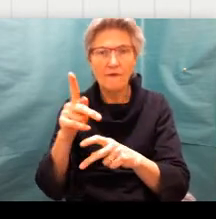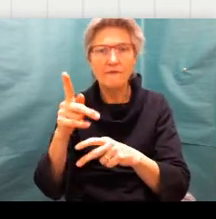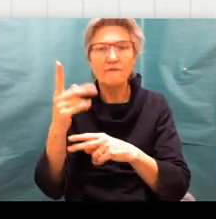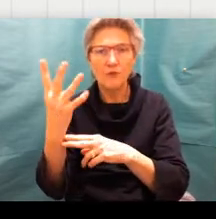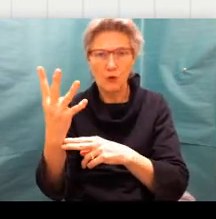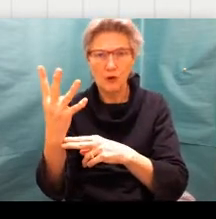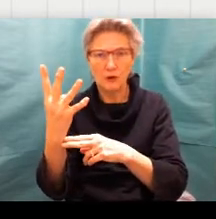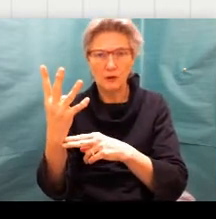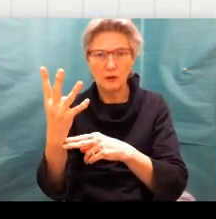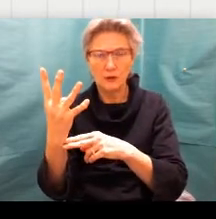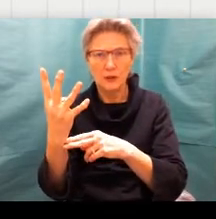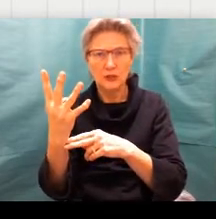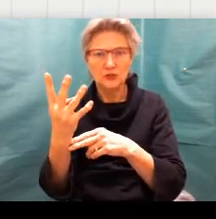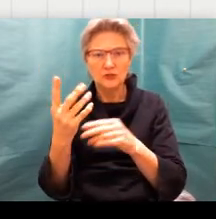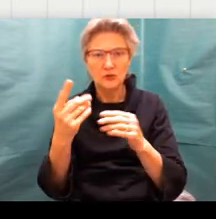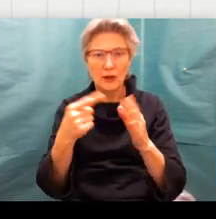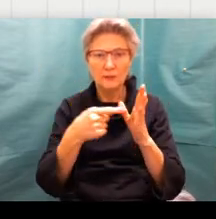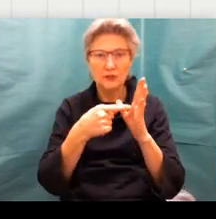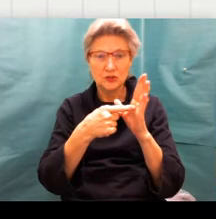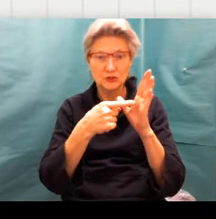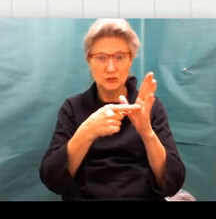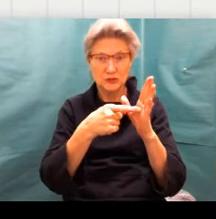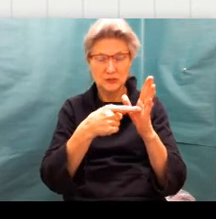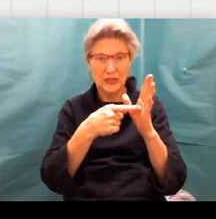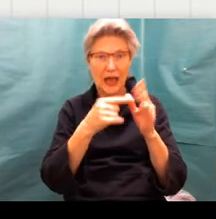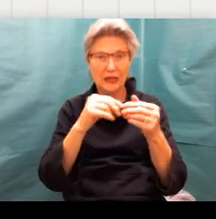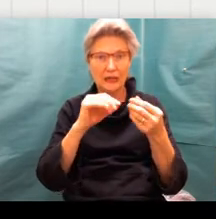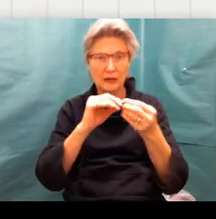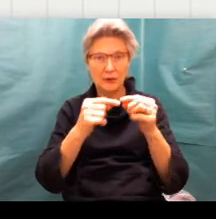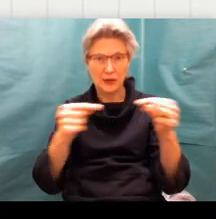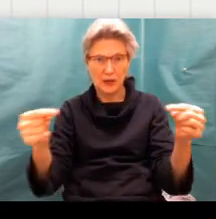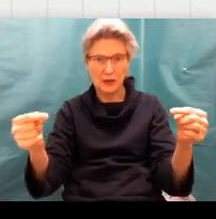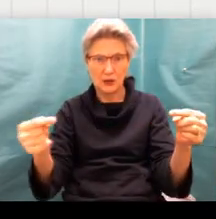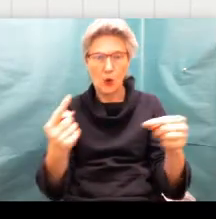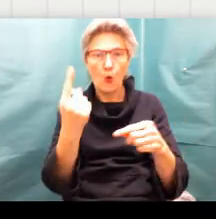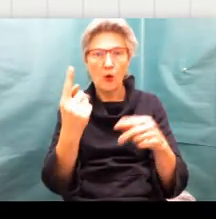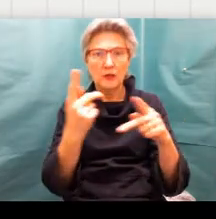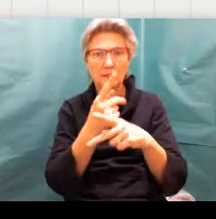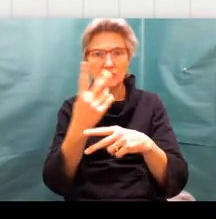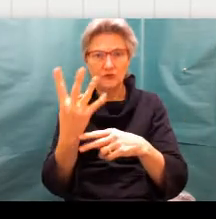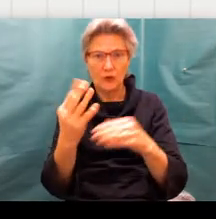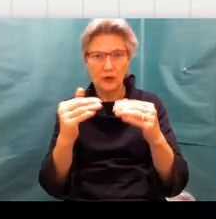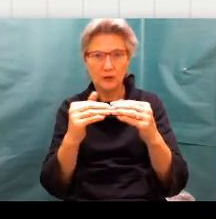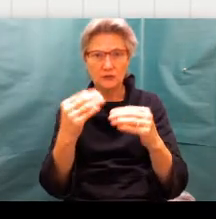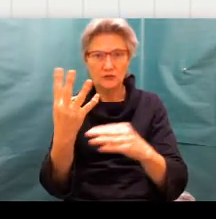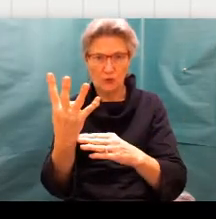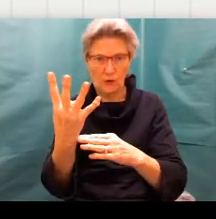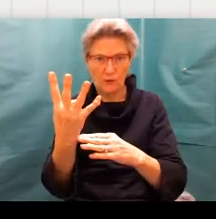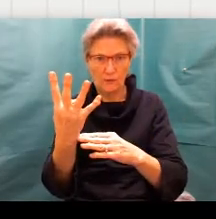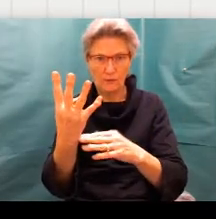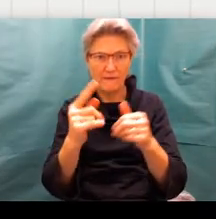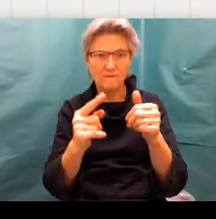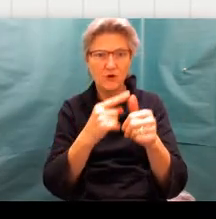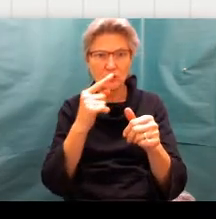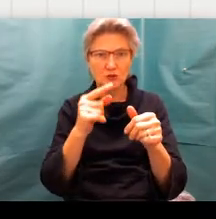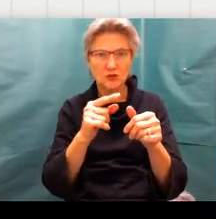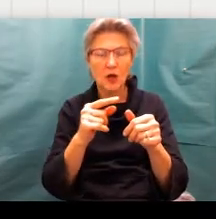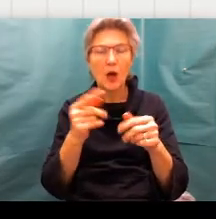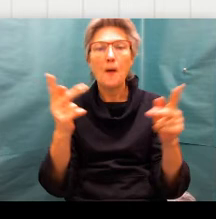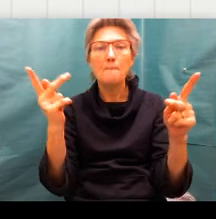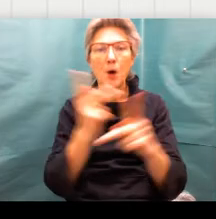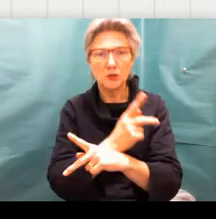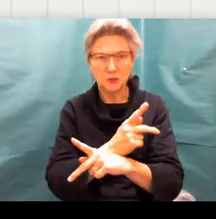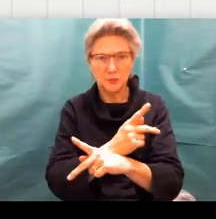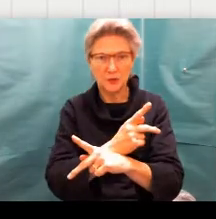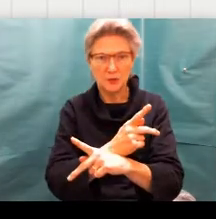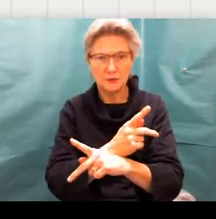and just quickly demonstrate this for you. So I know that 1 times 4 is 4. That's my first multiple. I'm going to